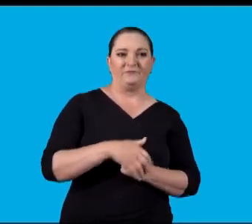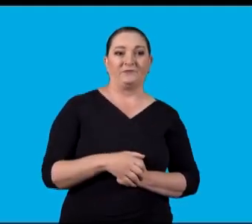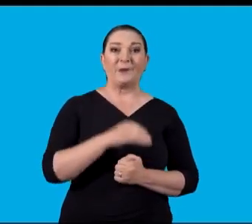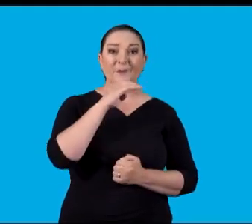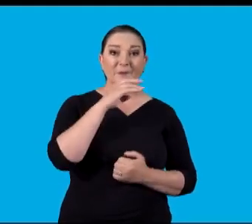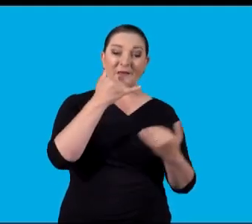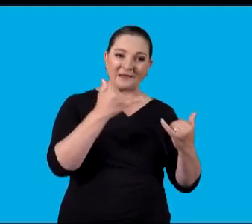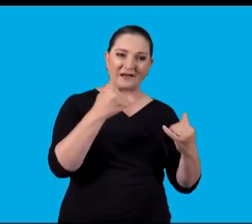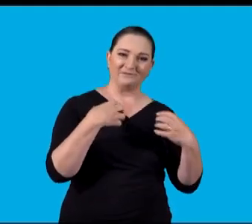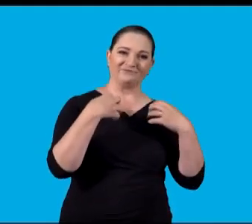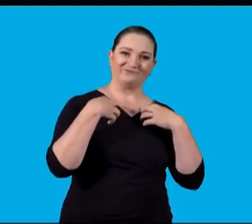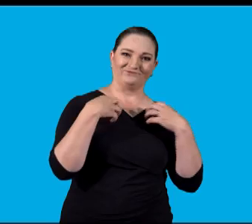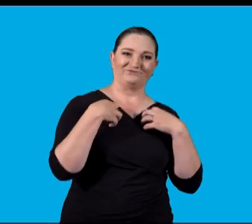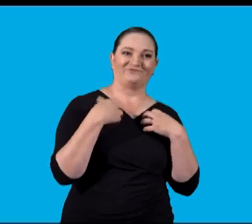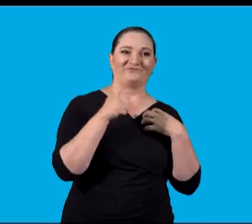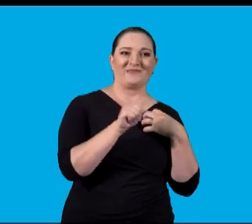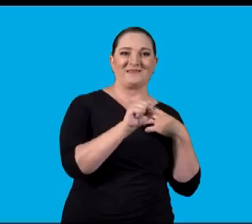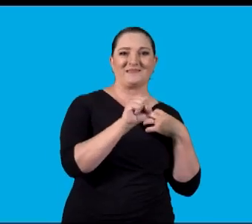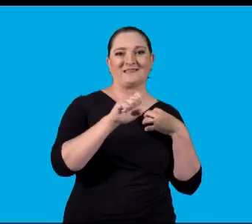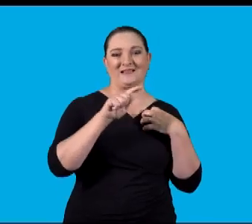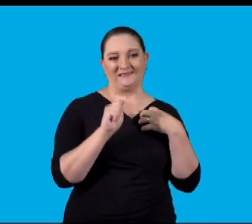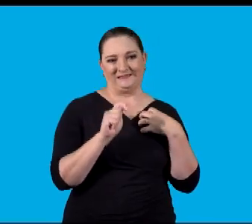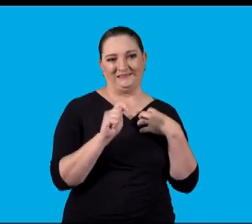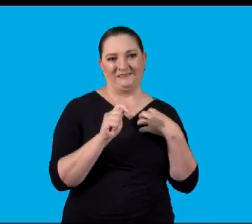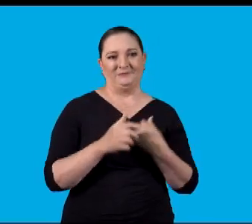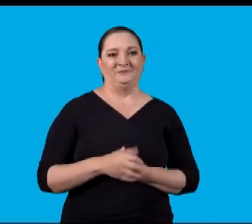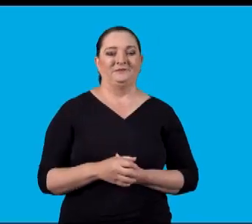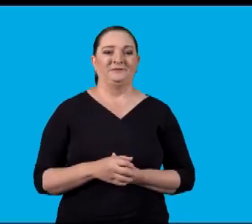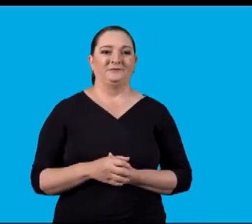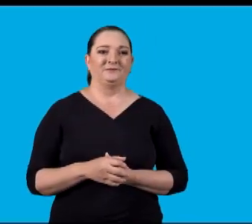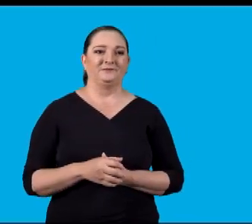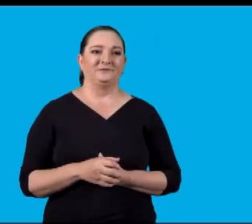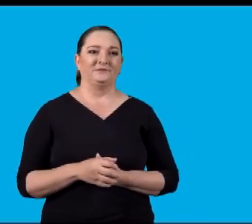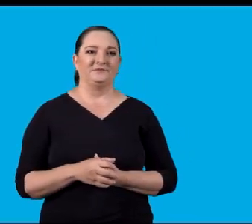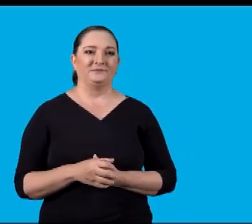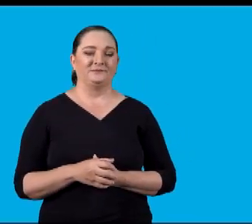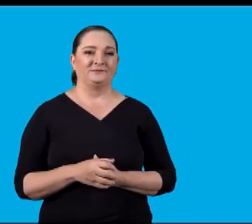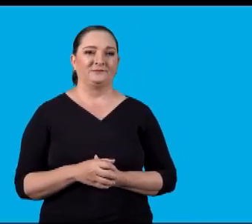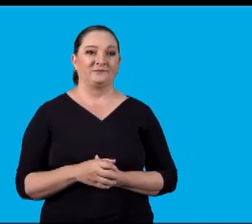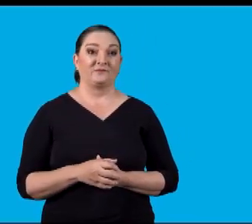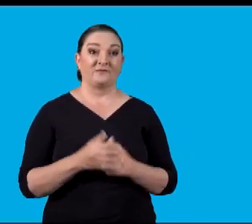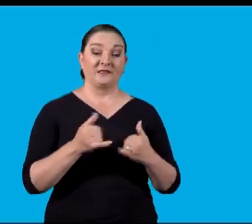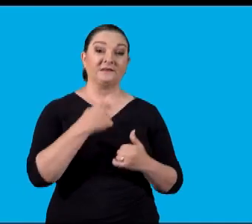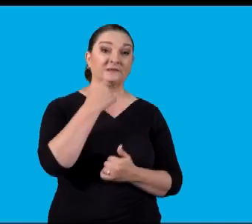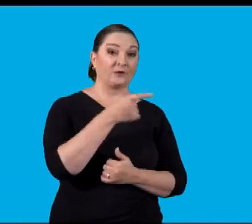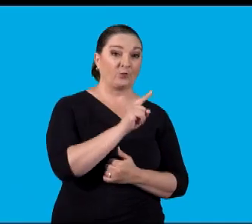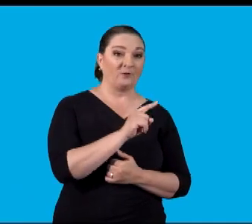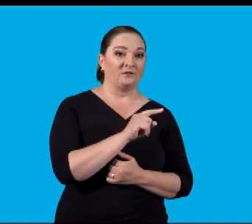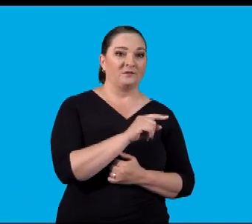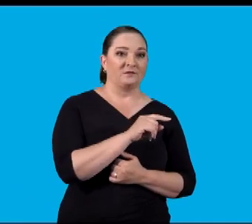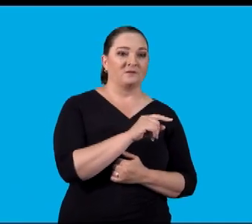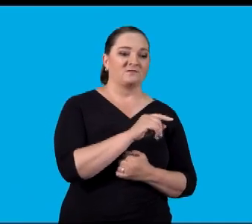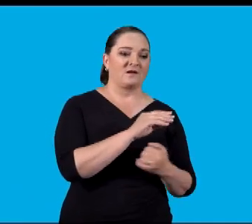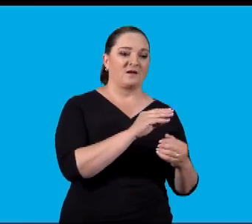now an asset. SARS now owes us as a business. So I'll come here and